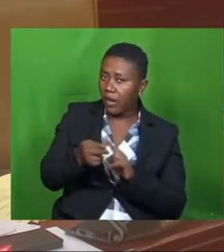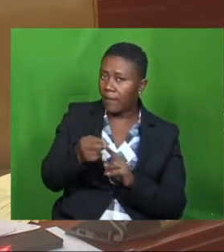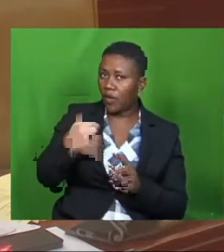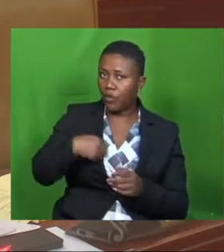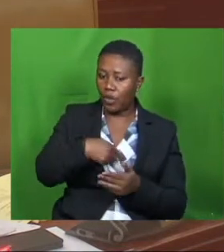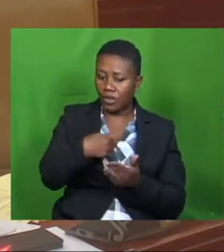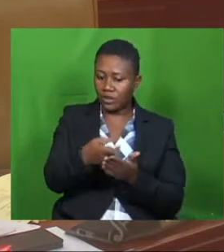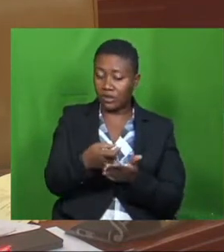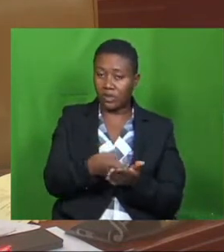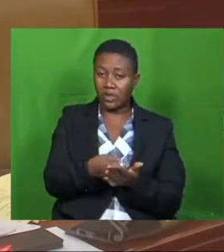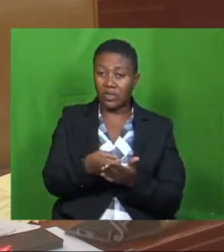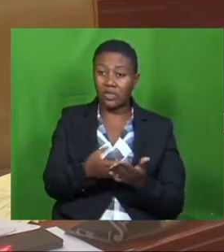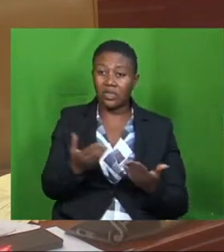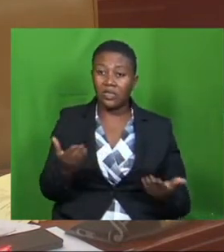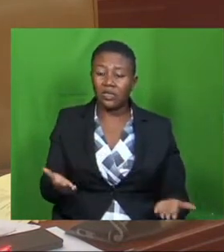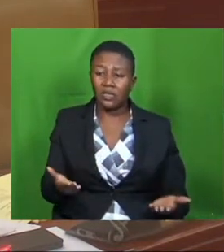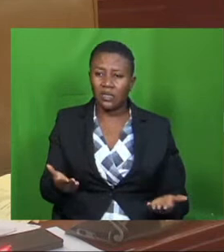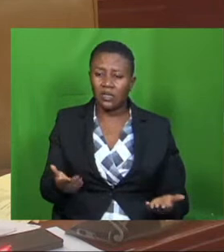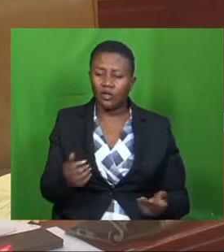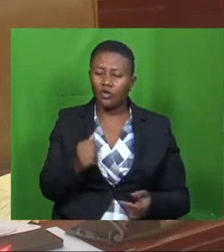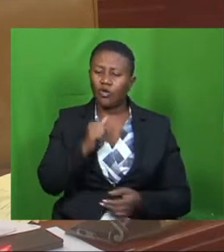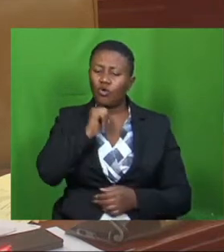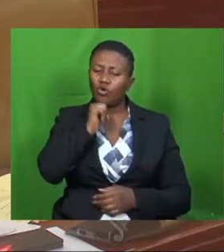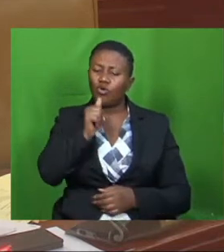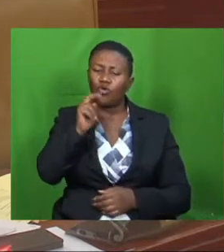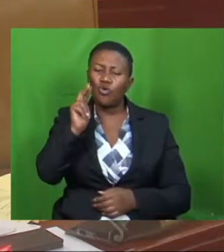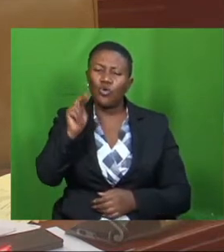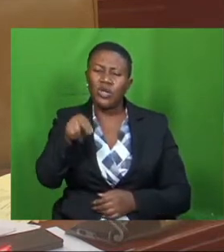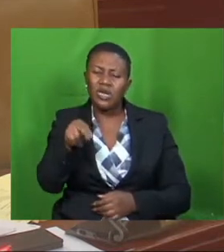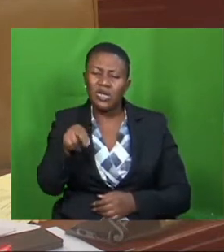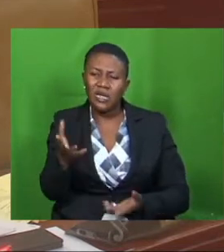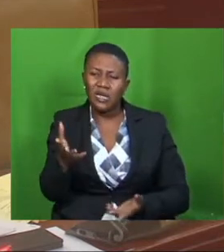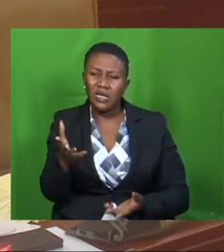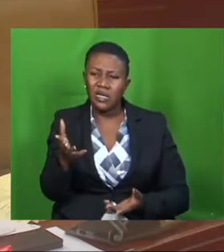Speaker. Mr. Speaker, like I said, under